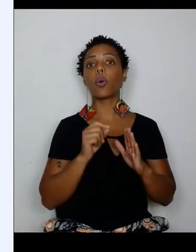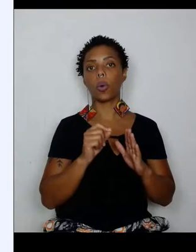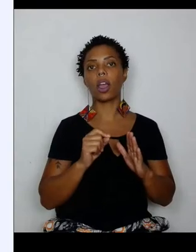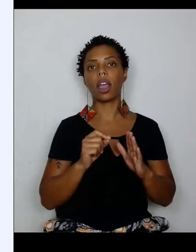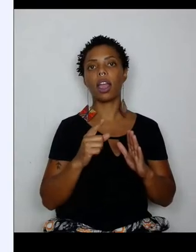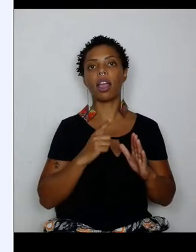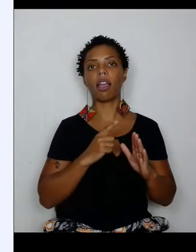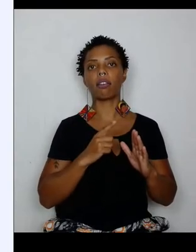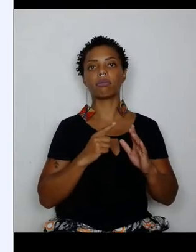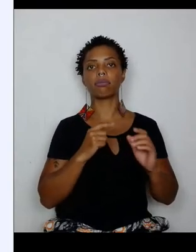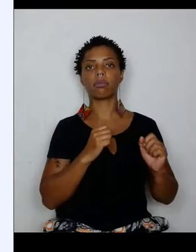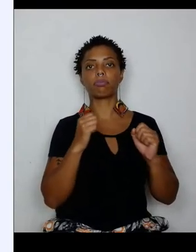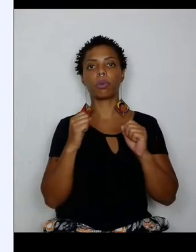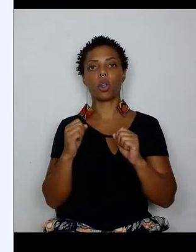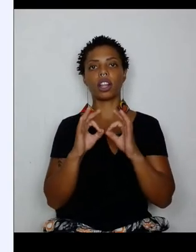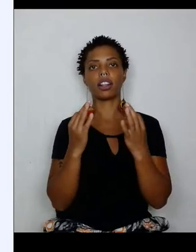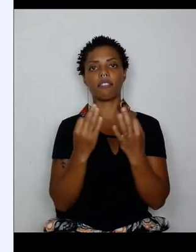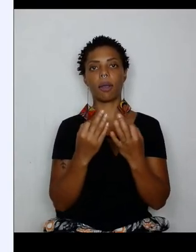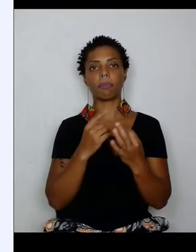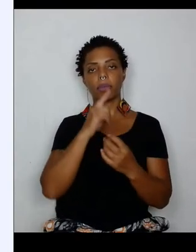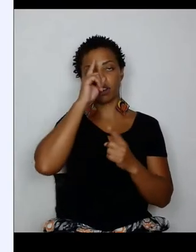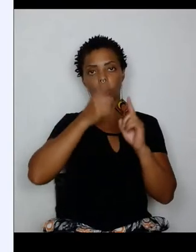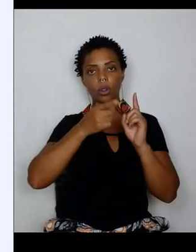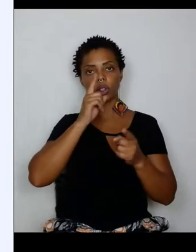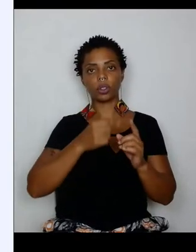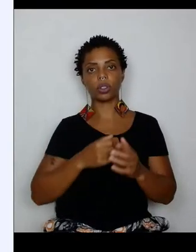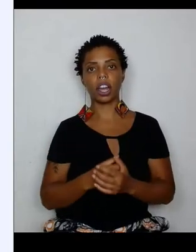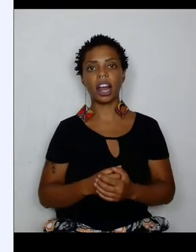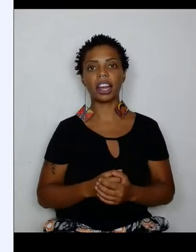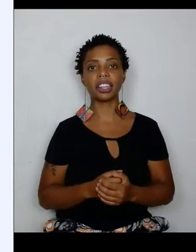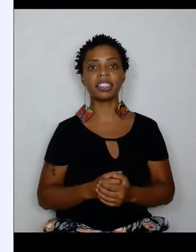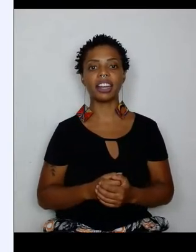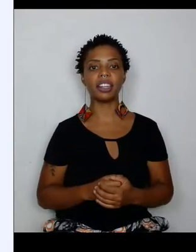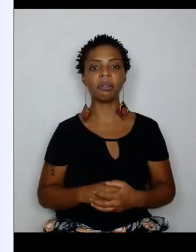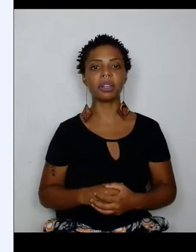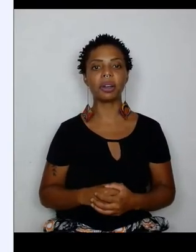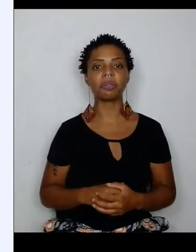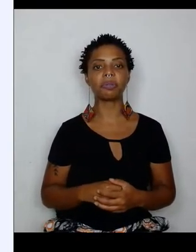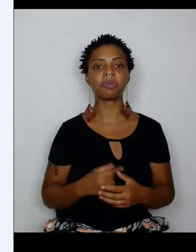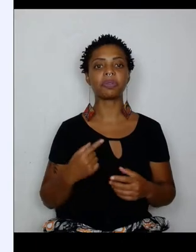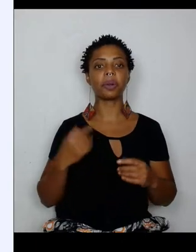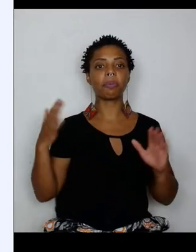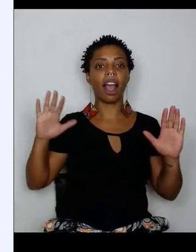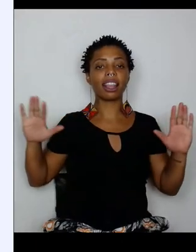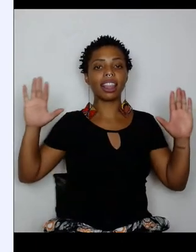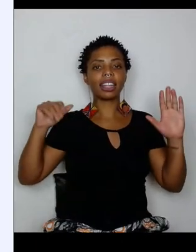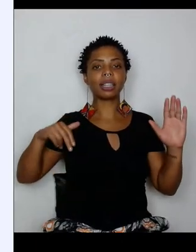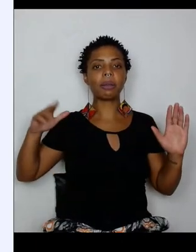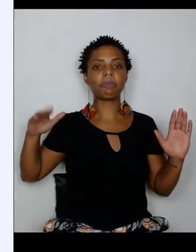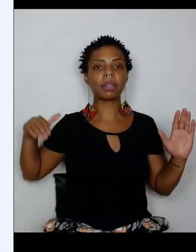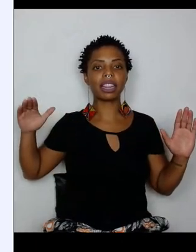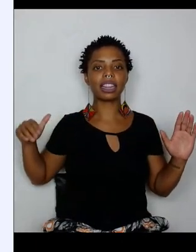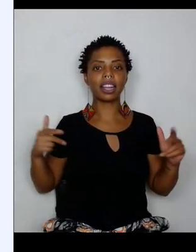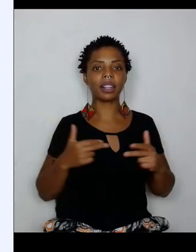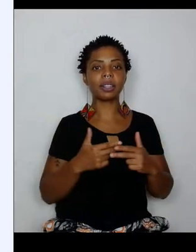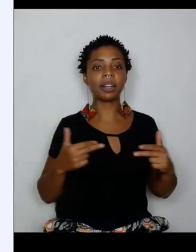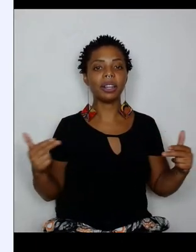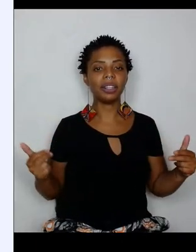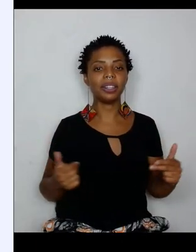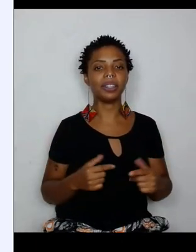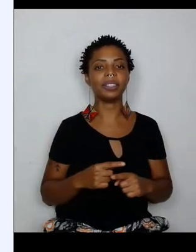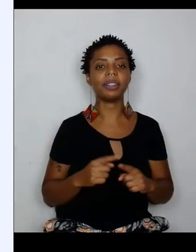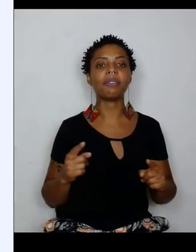her side would glance connects her to the painted image behind her of hina the mythic goddess of the moon